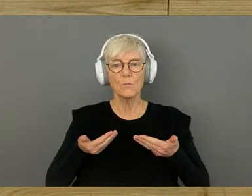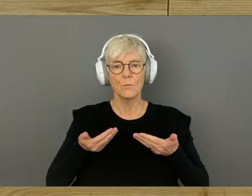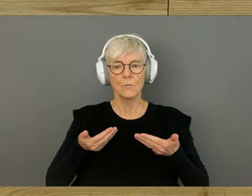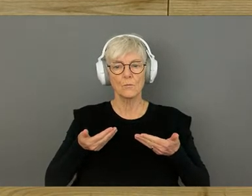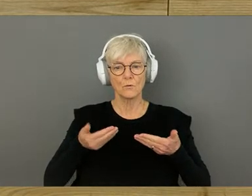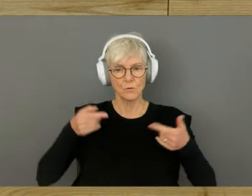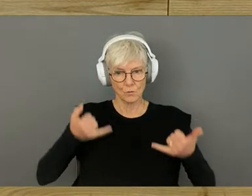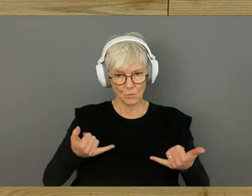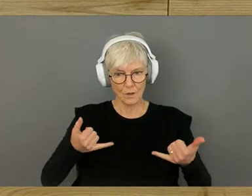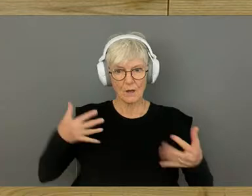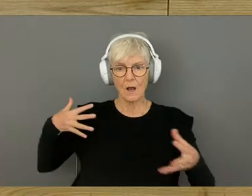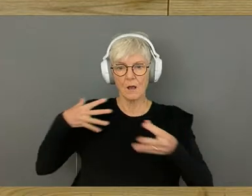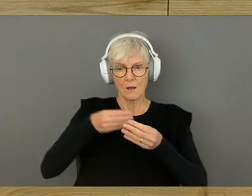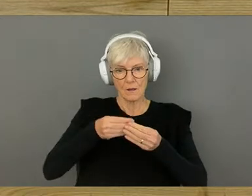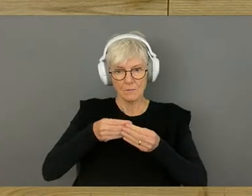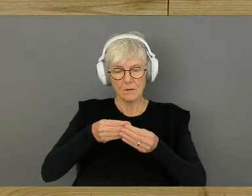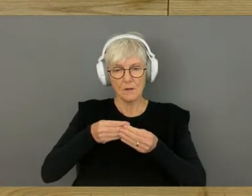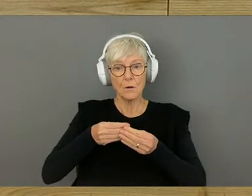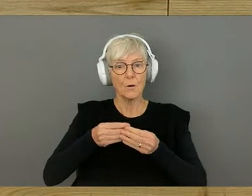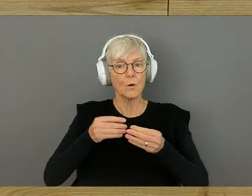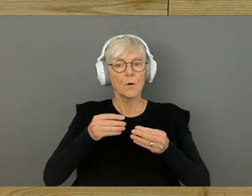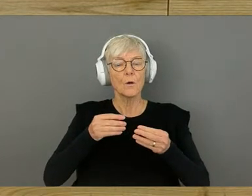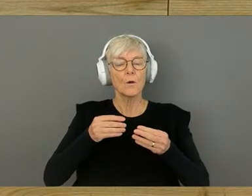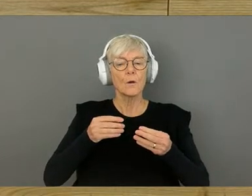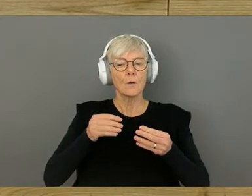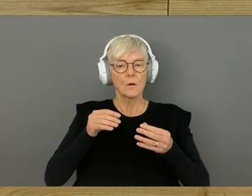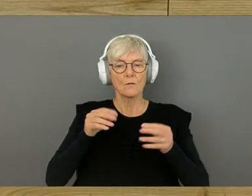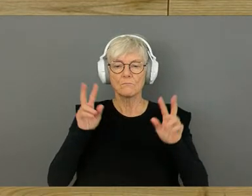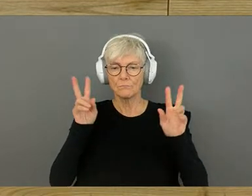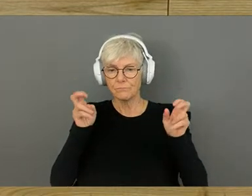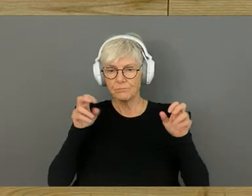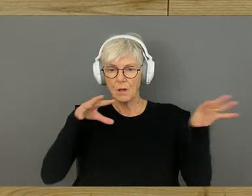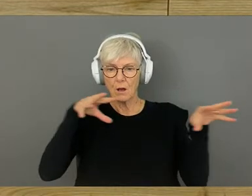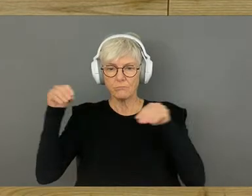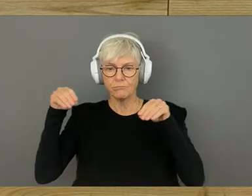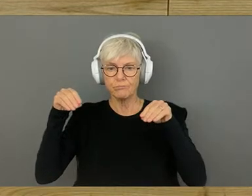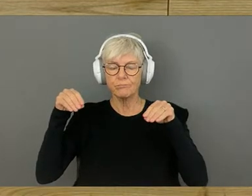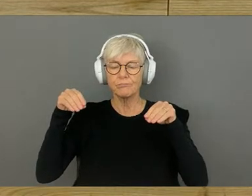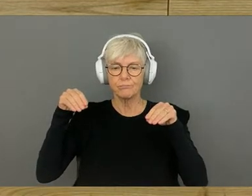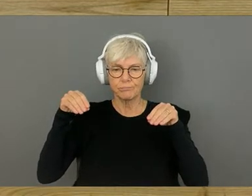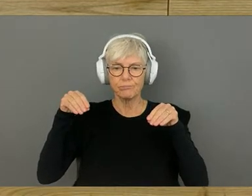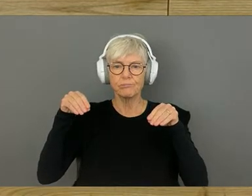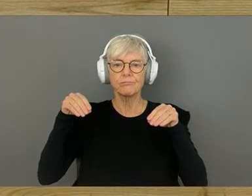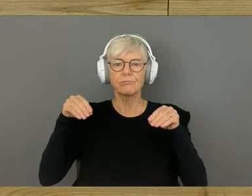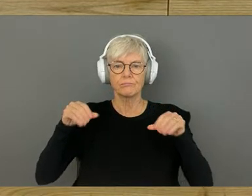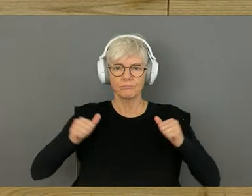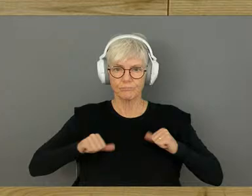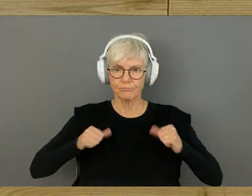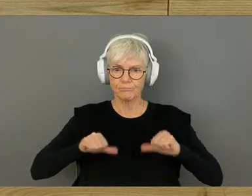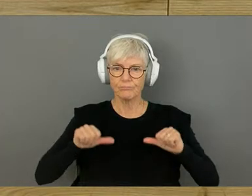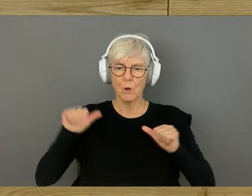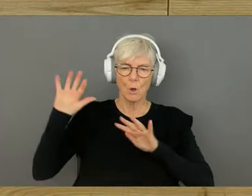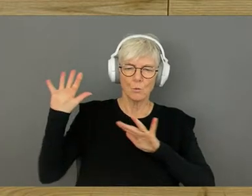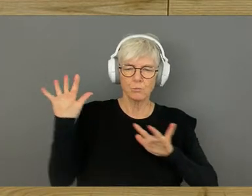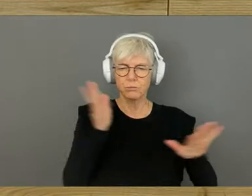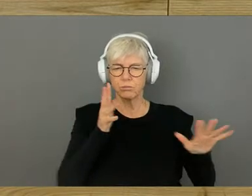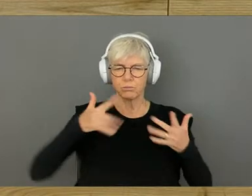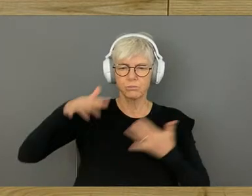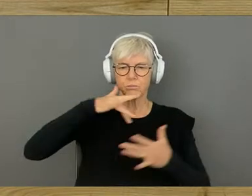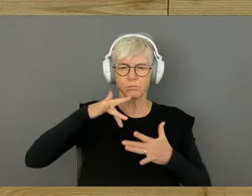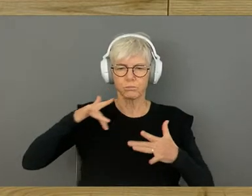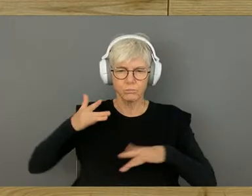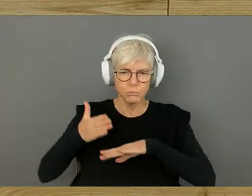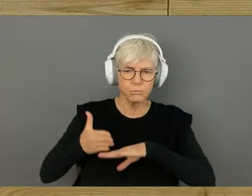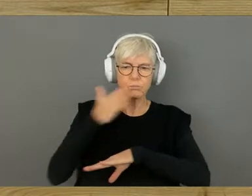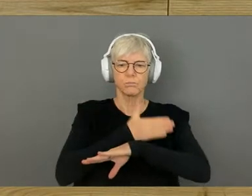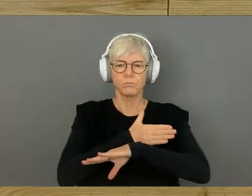on power restoration efforts. And welcome to today's update on storm recovery and power restoration efforts. This